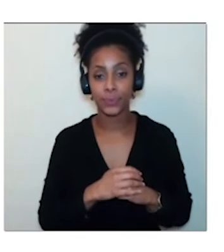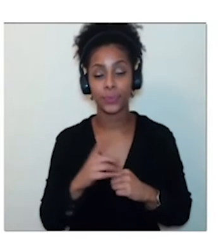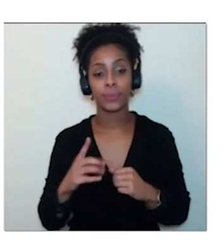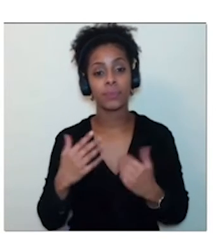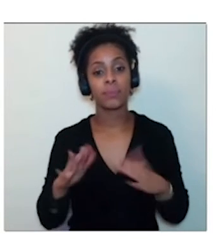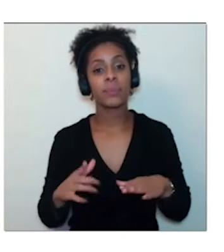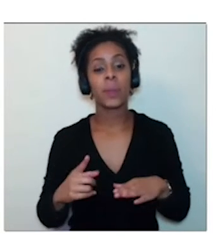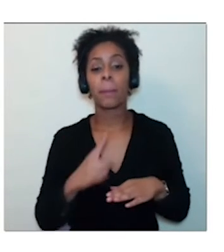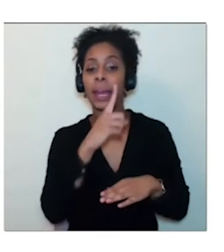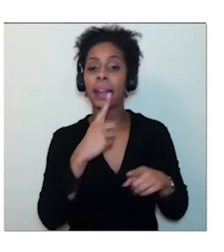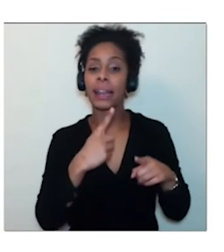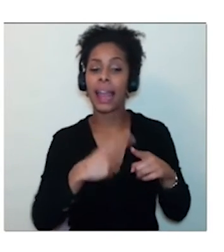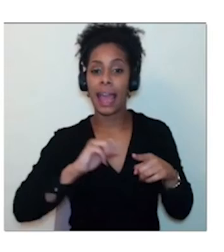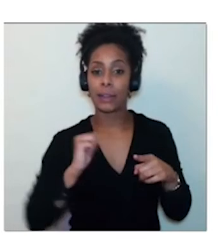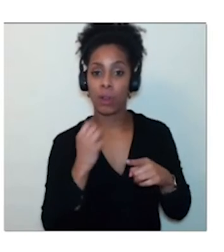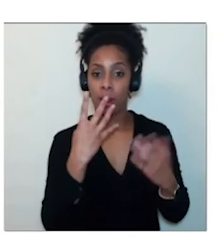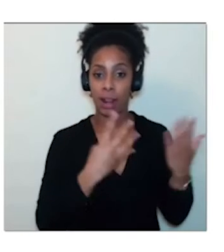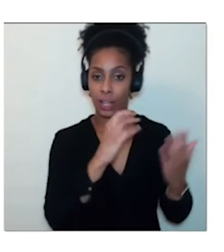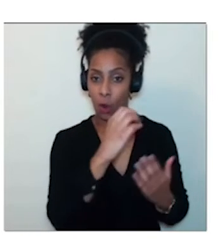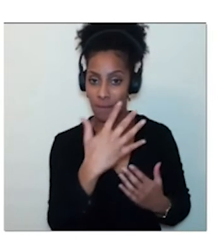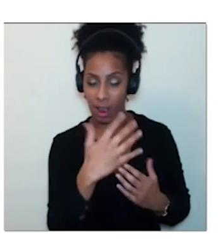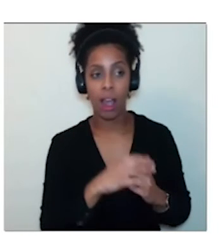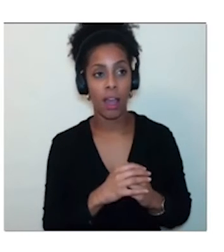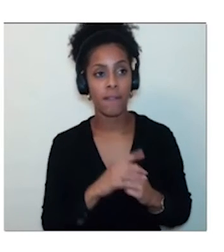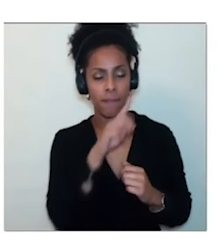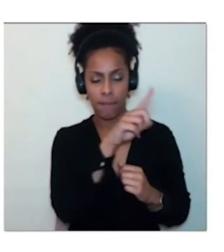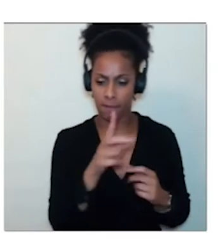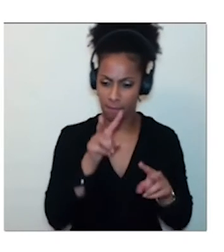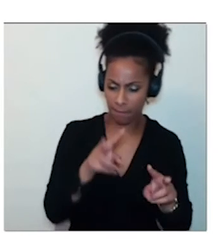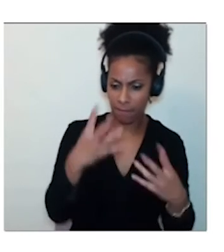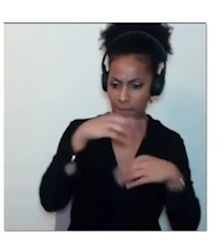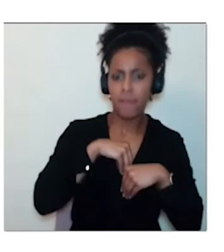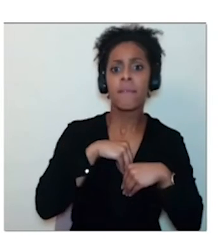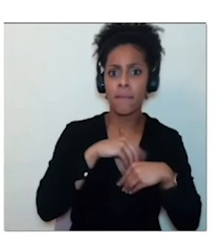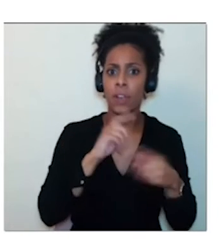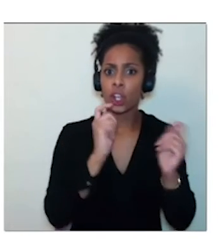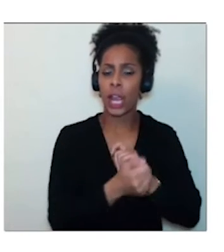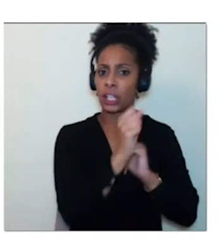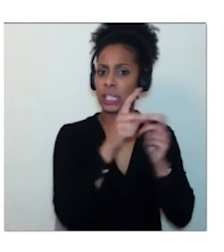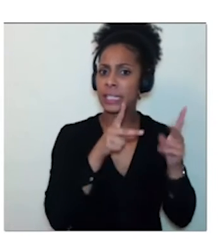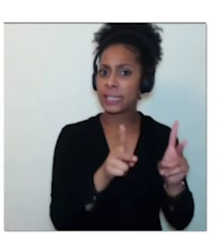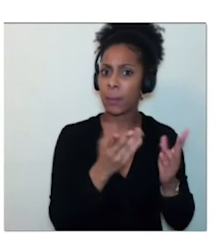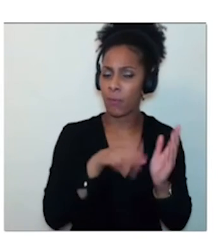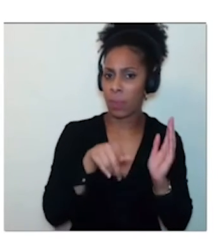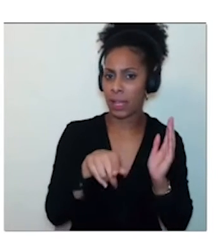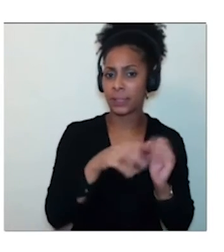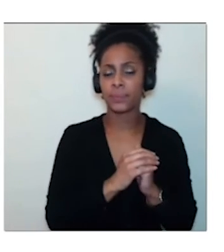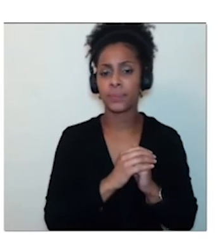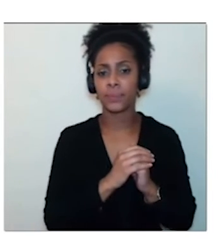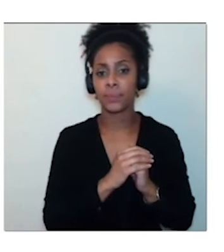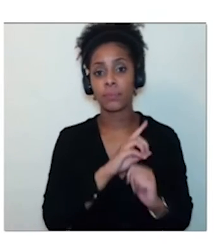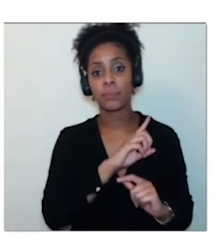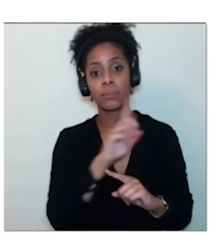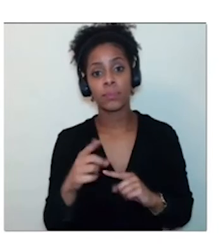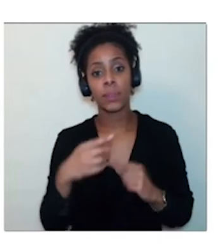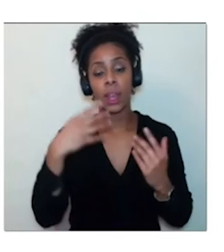1905, there was a major reform of the system. Another such reform took place in 1932, by which time the system